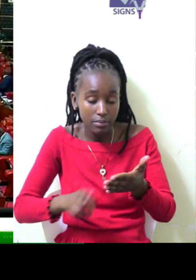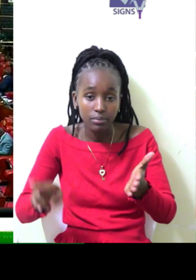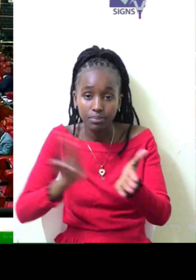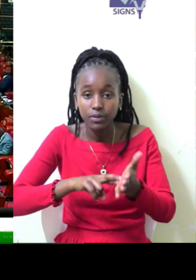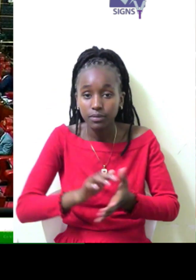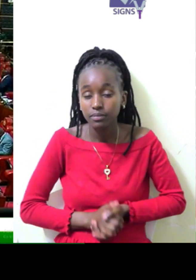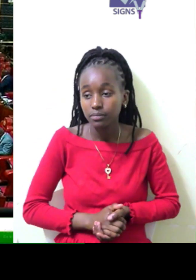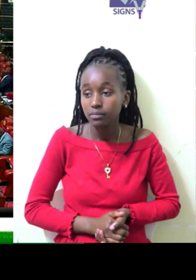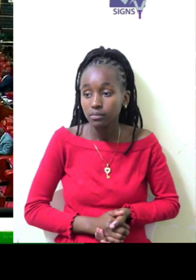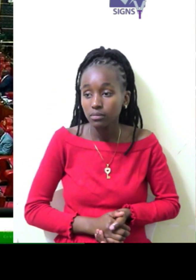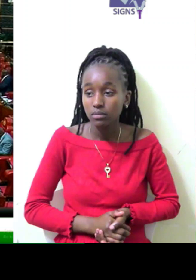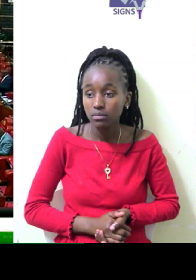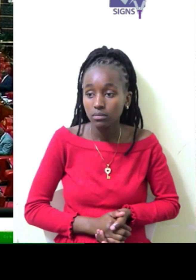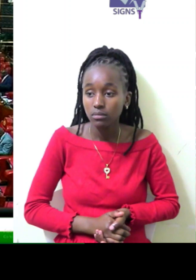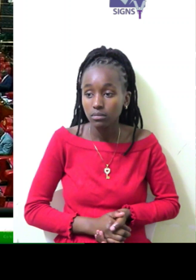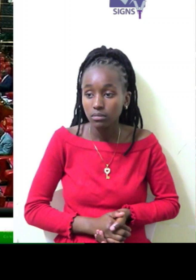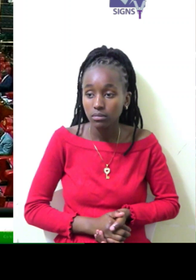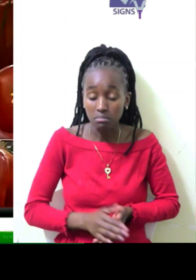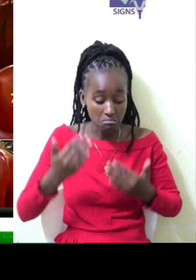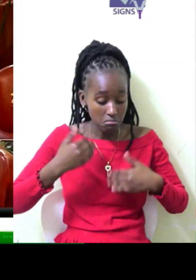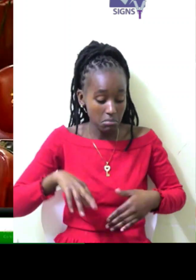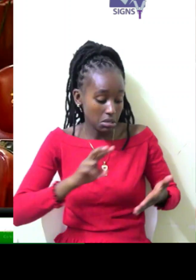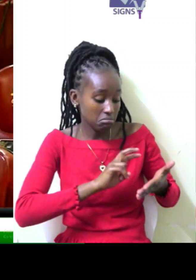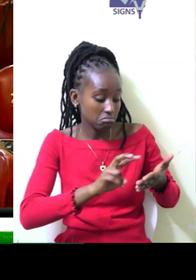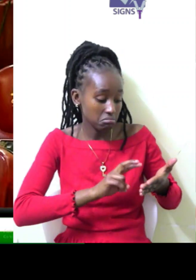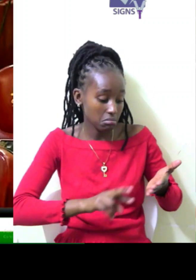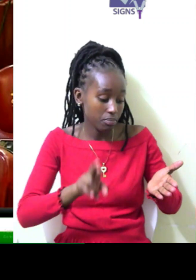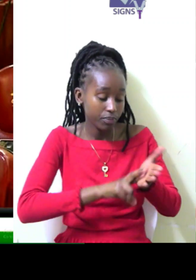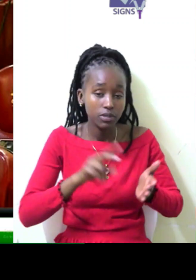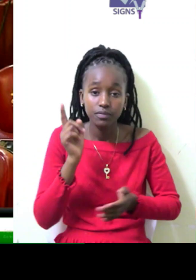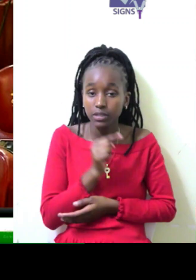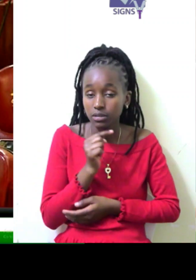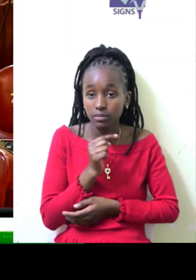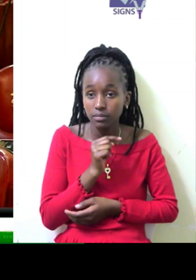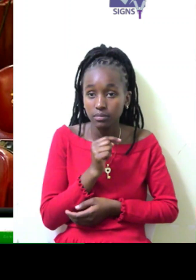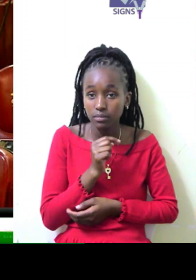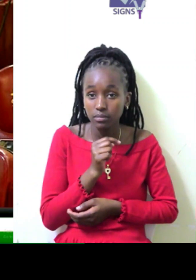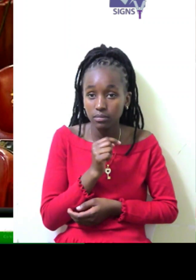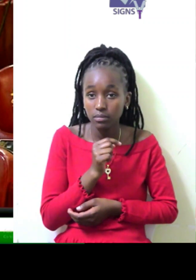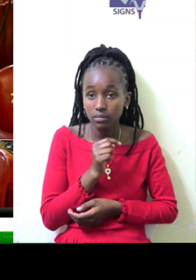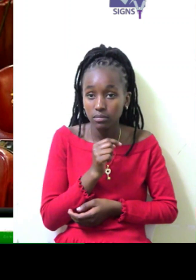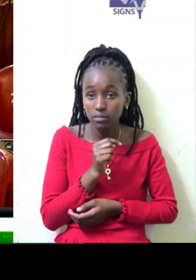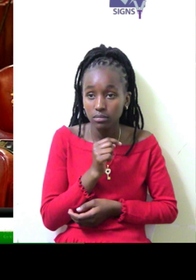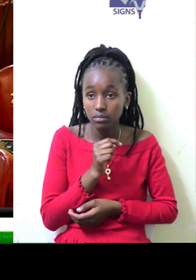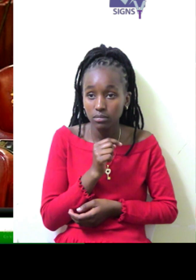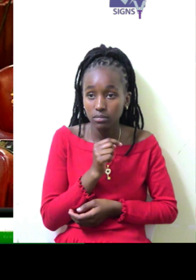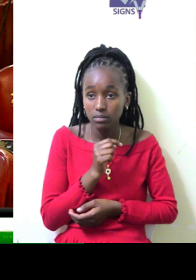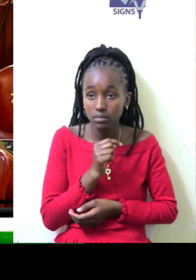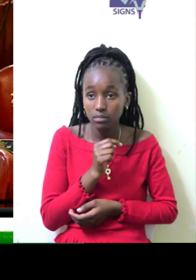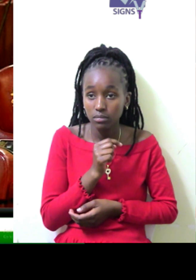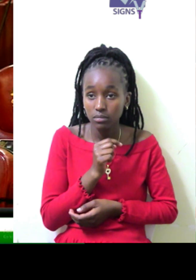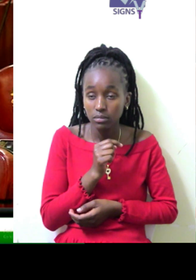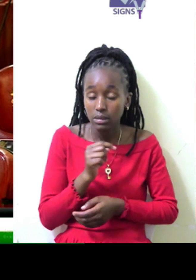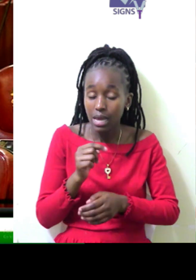Honorable Kaluma. I've read the report and they proposed deletion. Until it is deleted and the